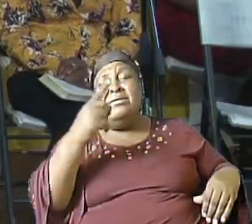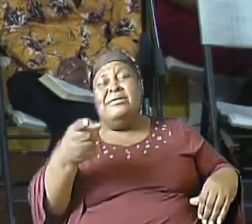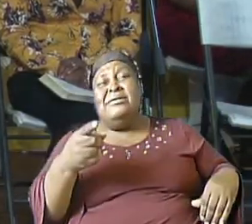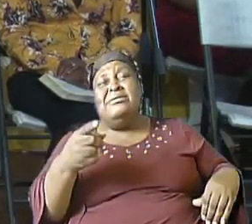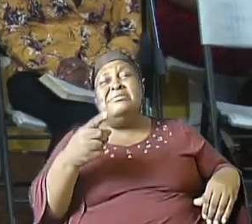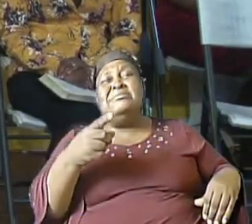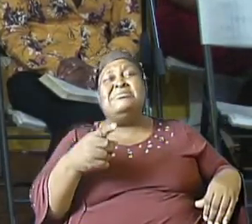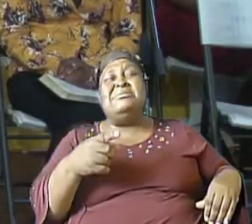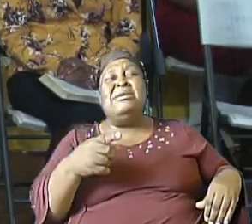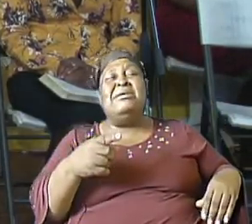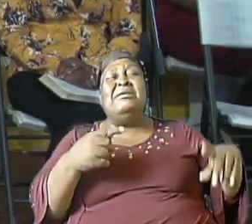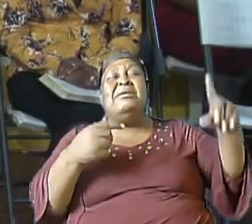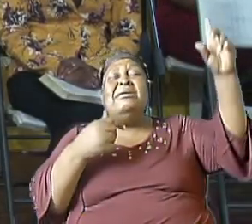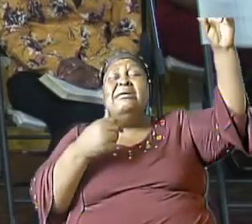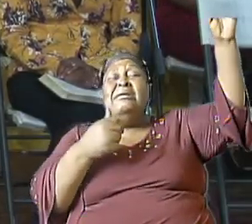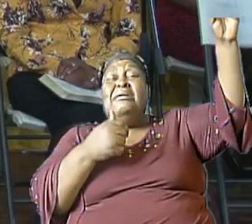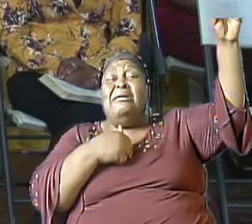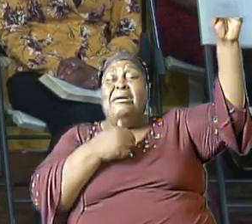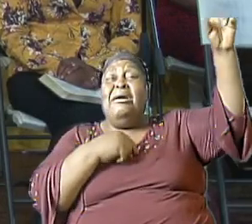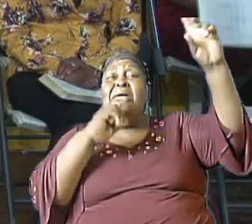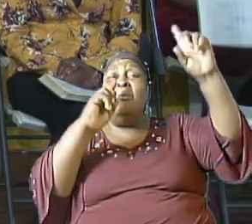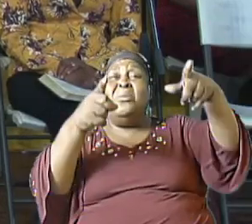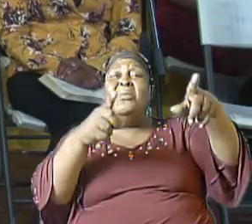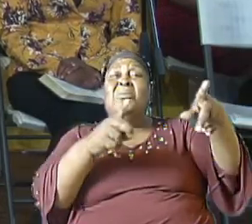for you.